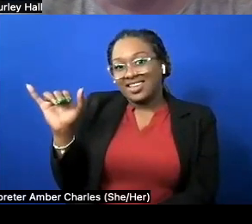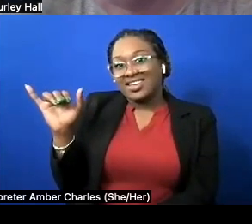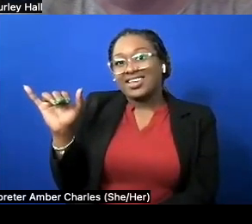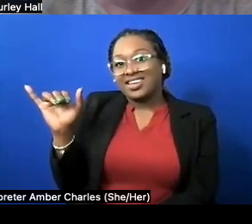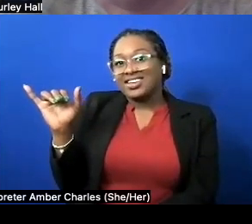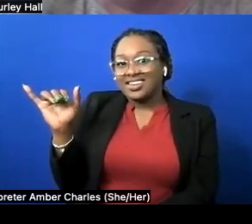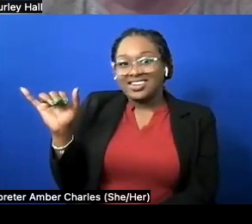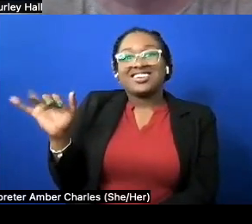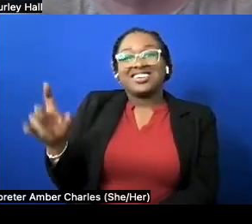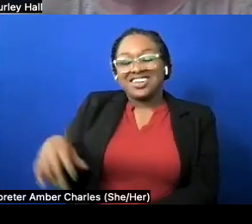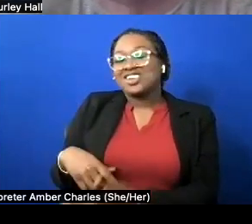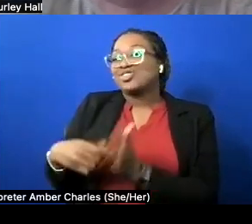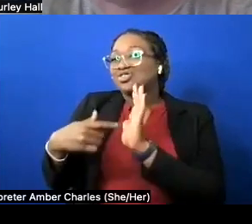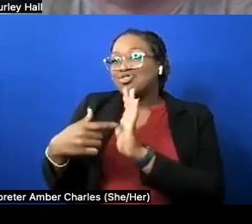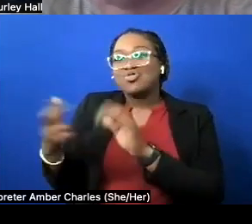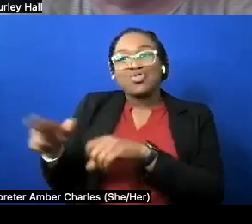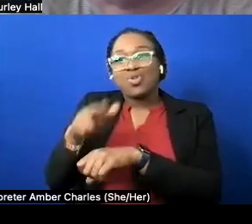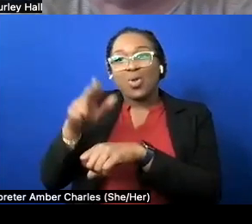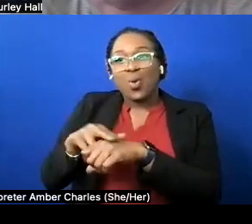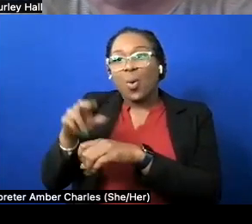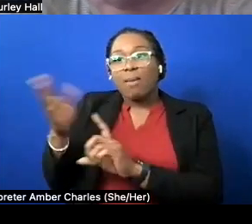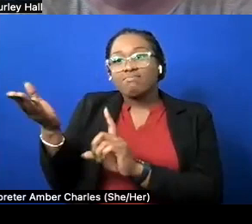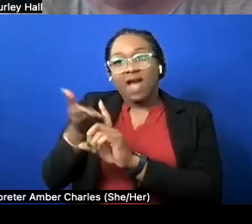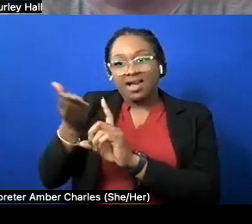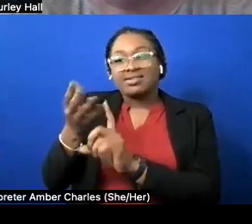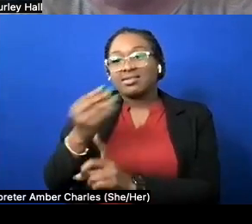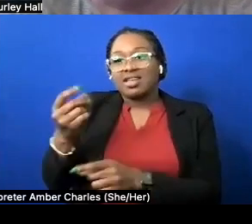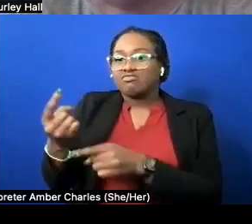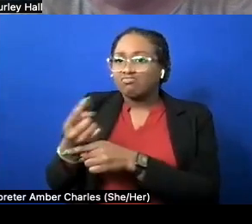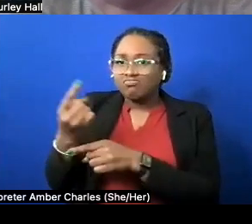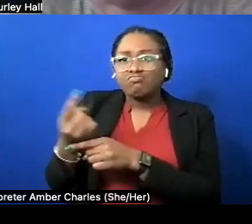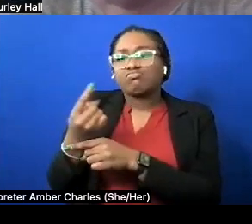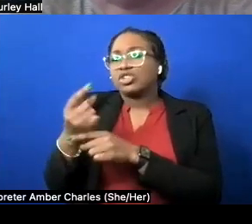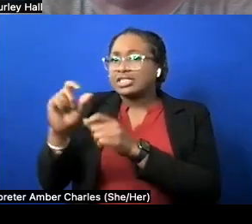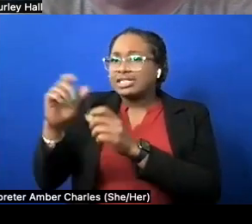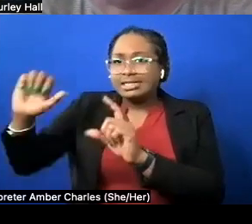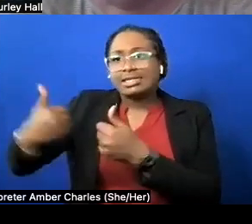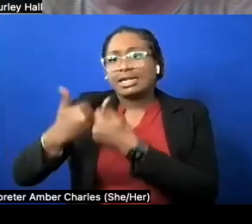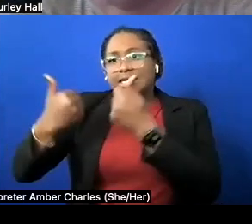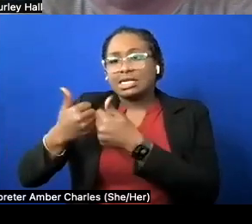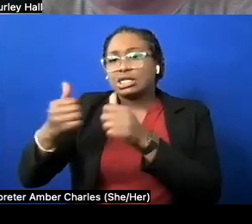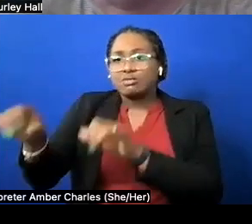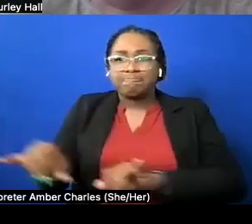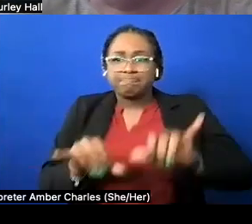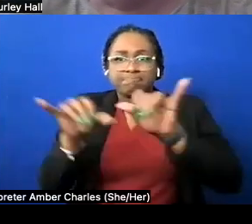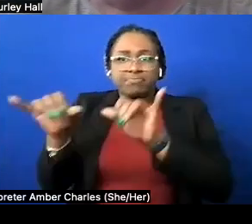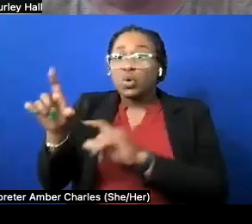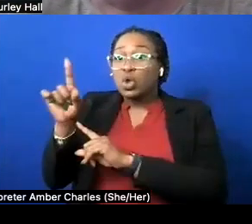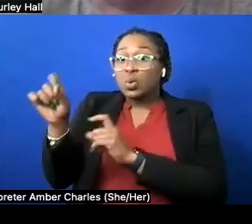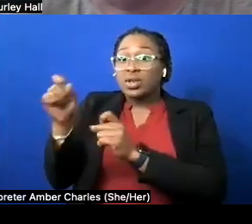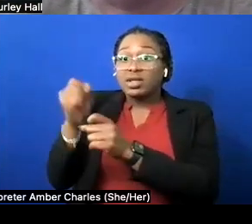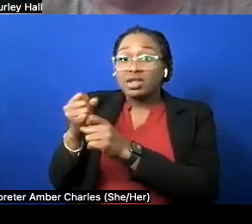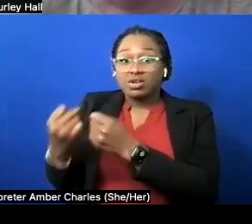explicates normalized biases and readily challenges the status quo. With 20 years of experience supporting historically